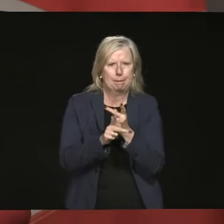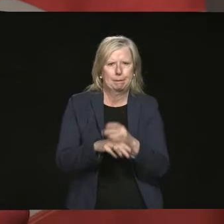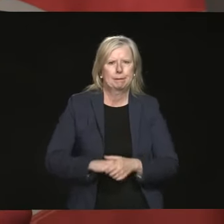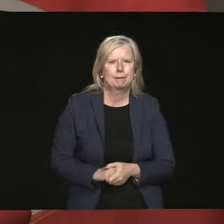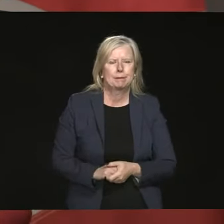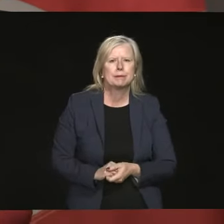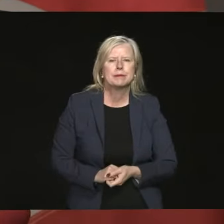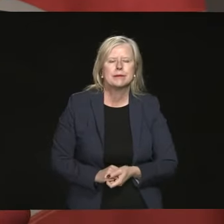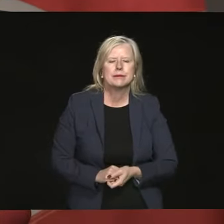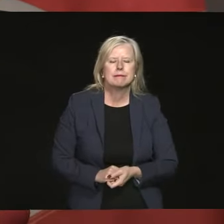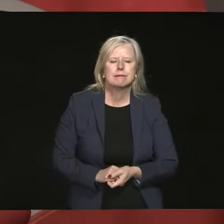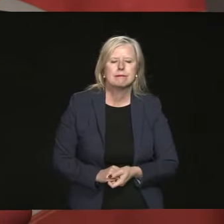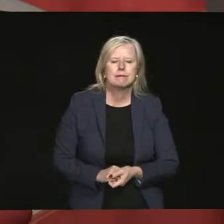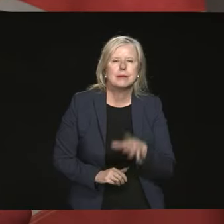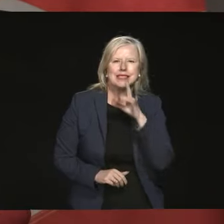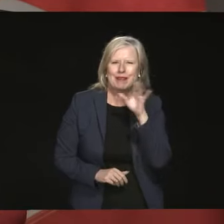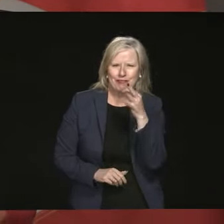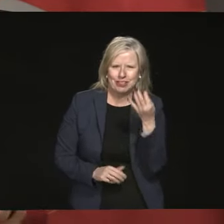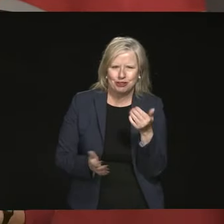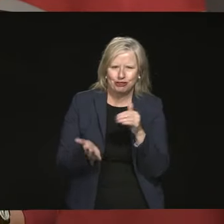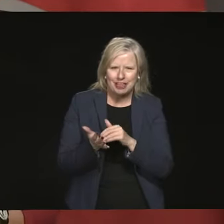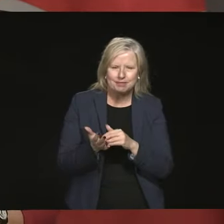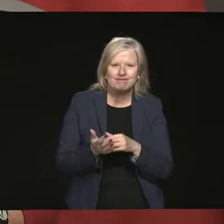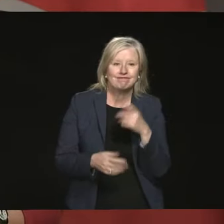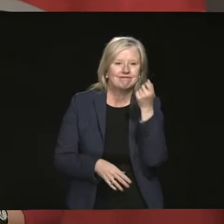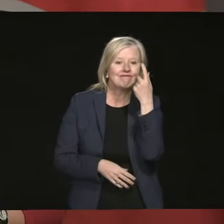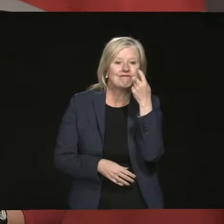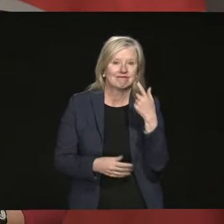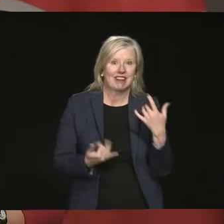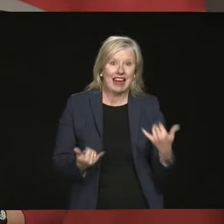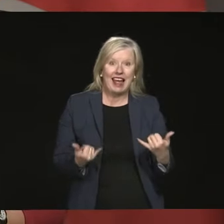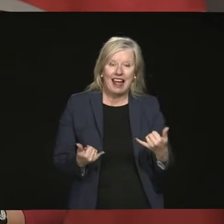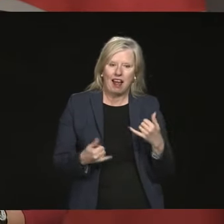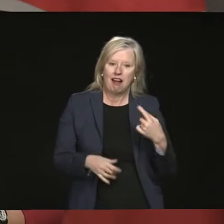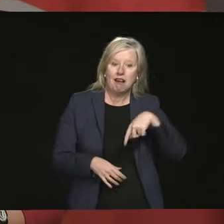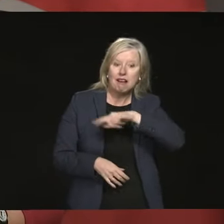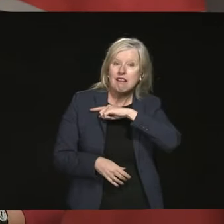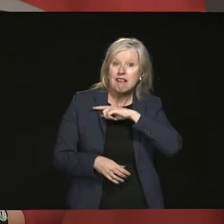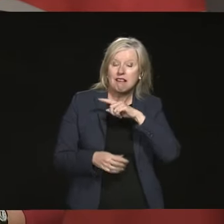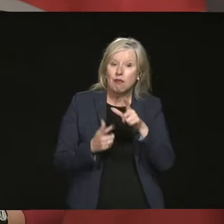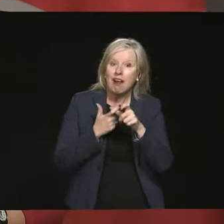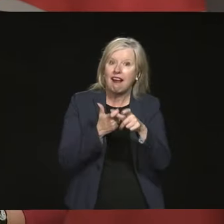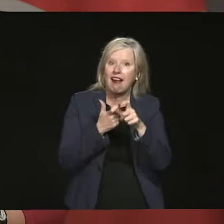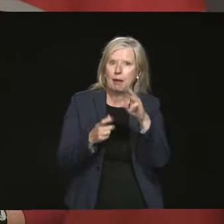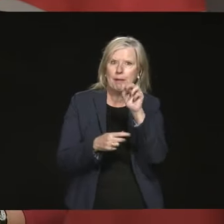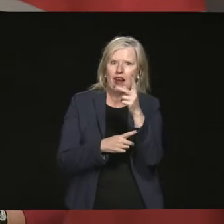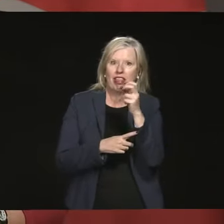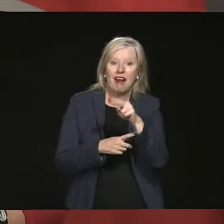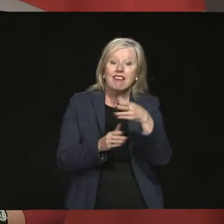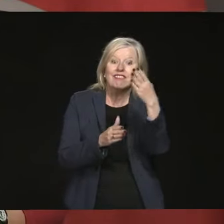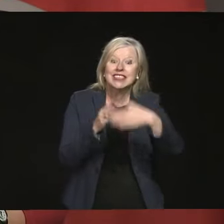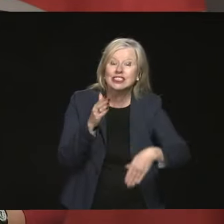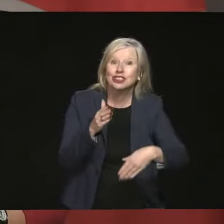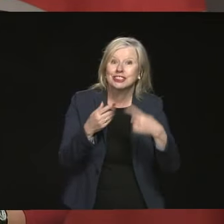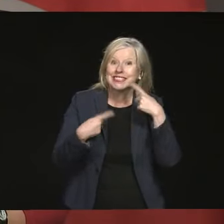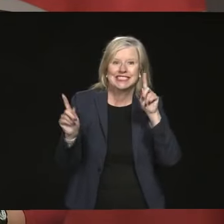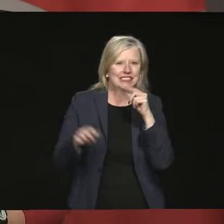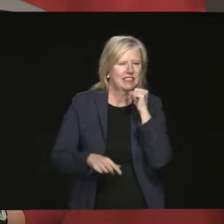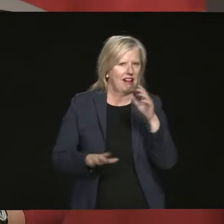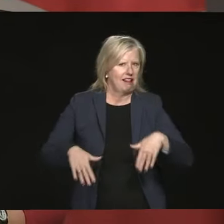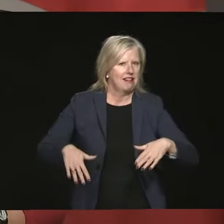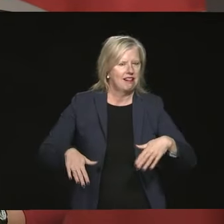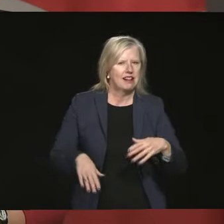ne l'avons pas terminé. This is a marathon and it's not over Nous yet. faisons du bon travail quant à la distanciation We are physique. doing good work Ceux